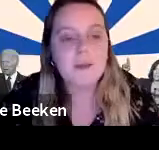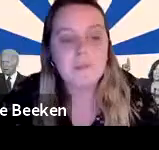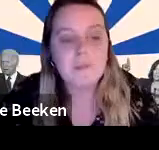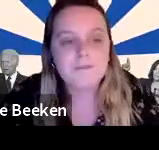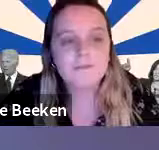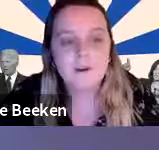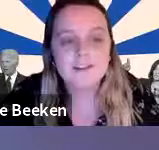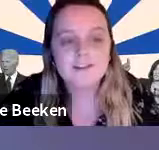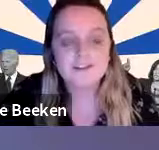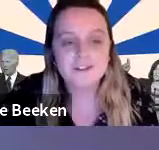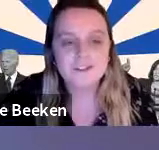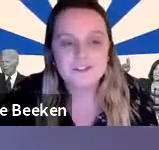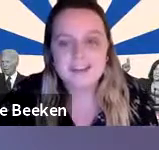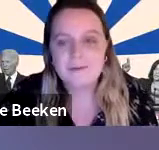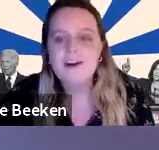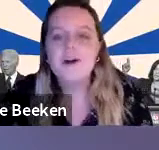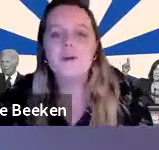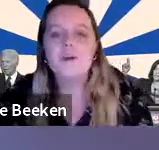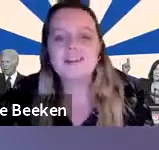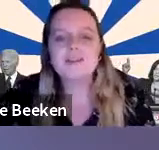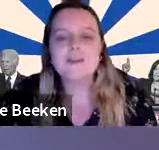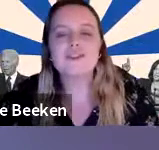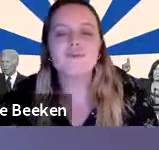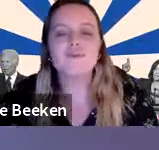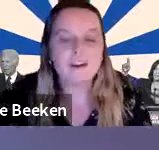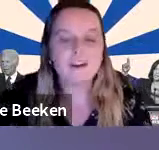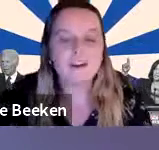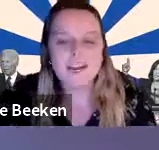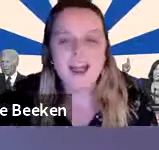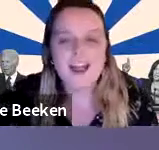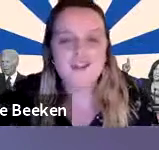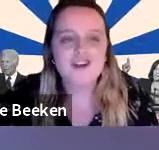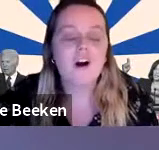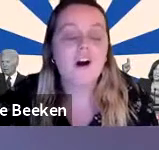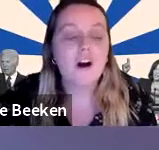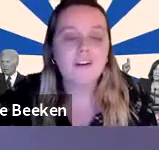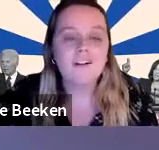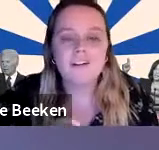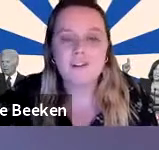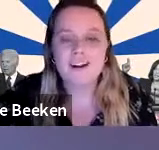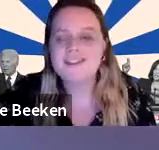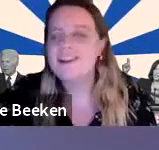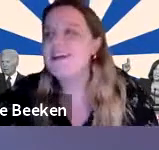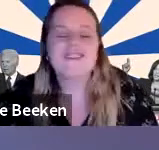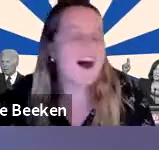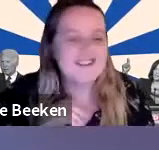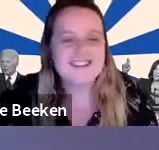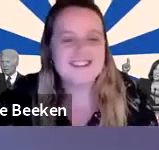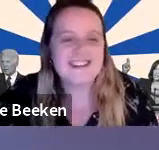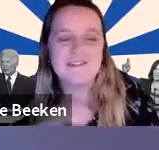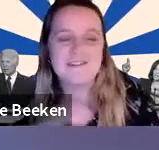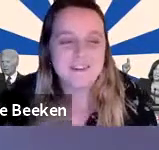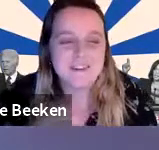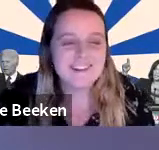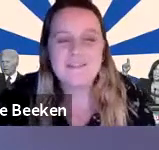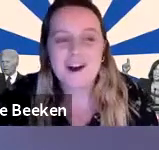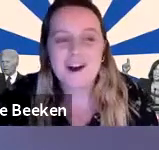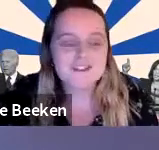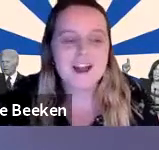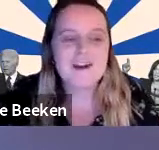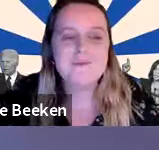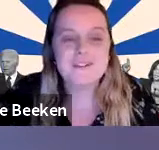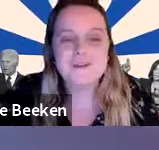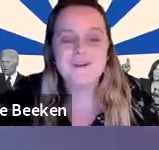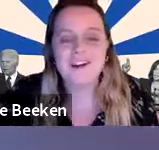Beacon. I am on our Florida digital team, working to make sure we are taking action all across, not just in real life